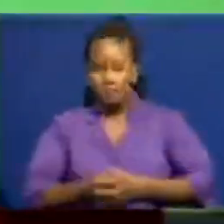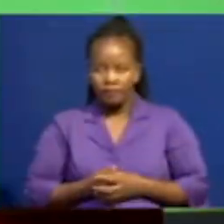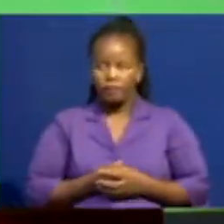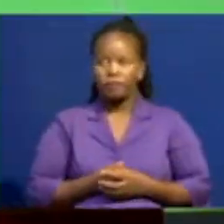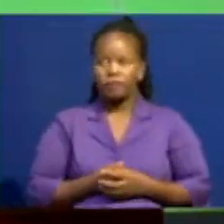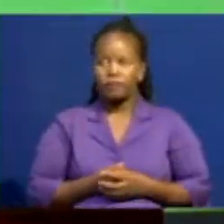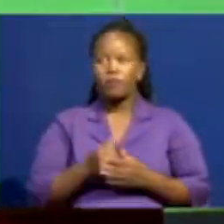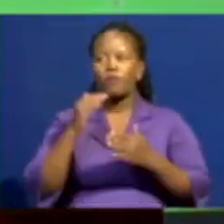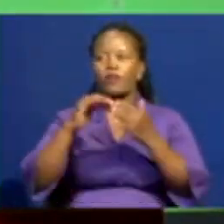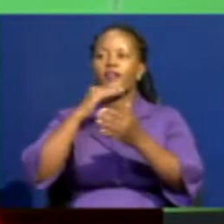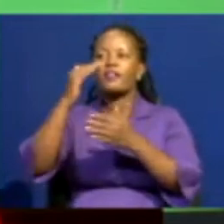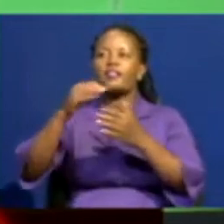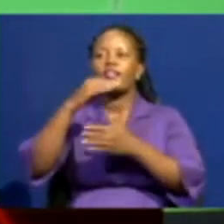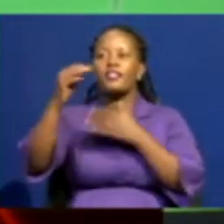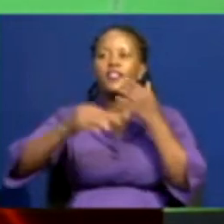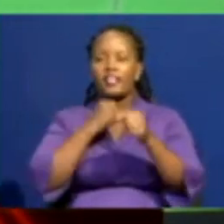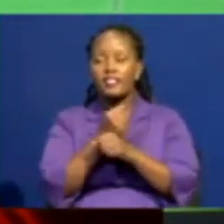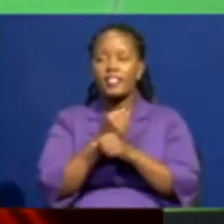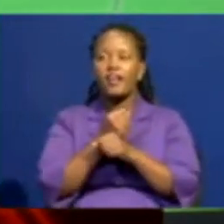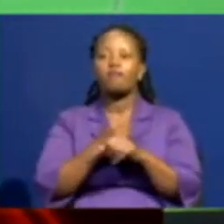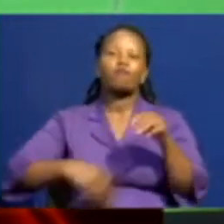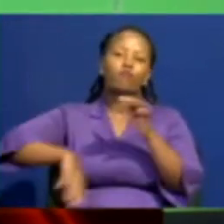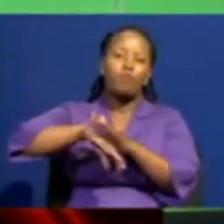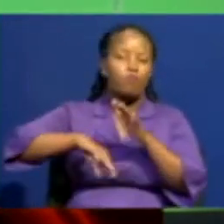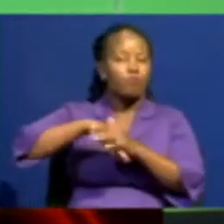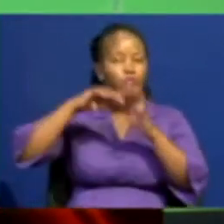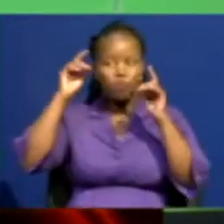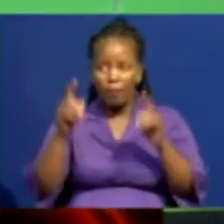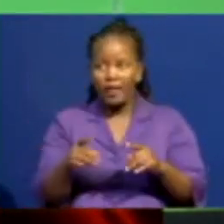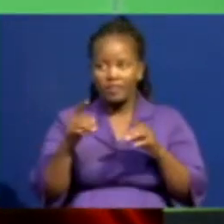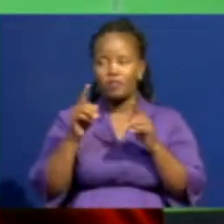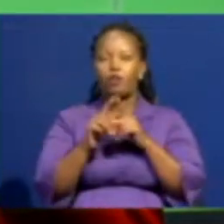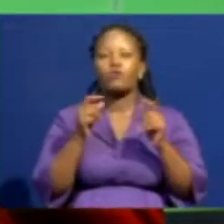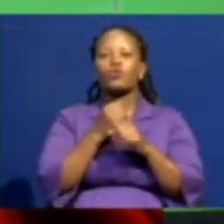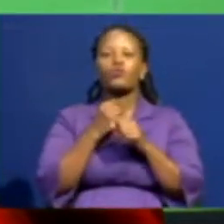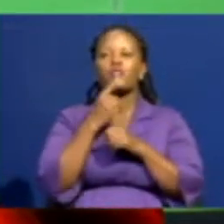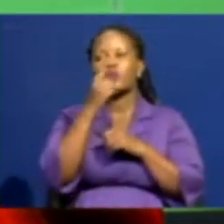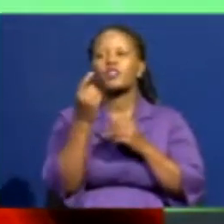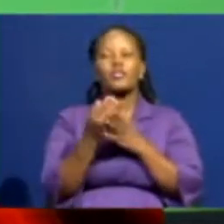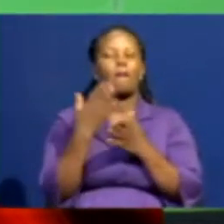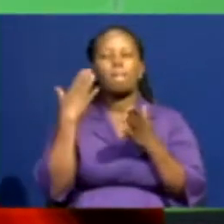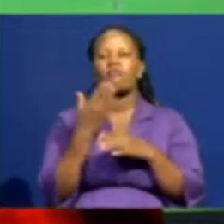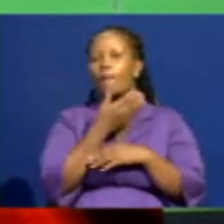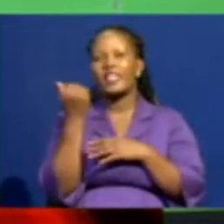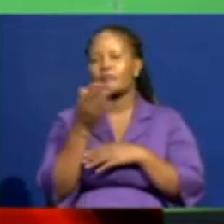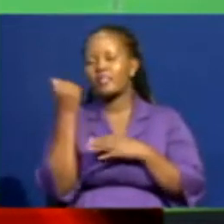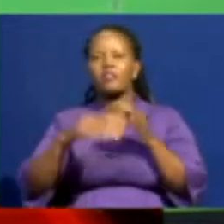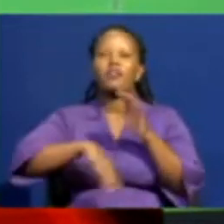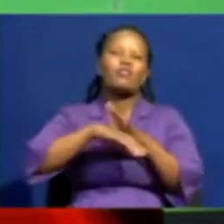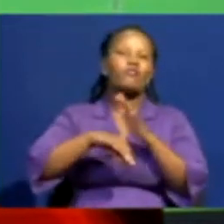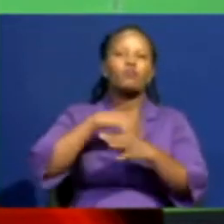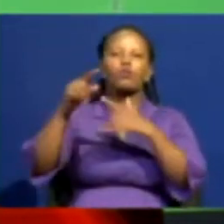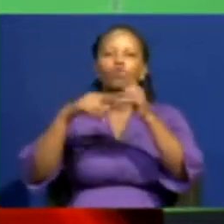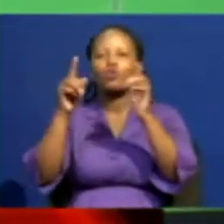Next year, lazima boli chezwe, lazima tufanye ruj, lazima turudishe boka, vile ilikuwa blow mtaani, yendele, kirudi